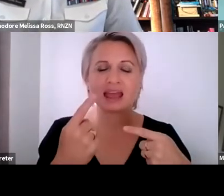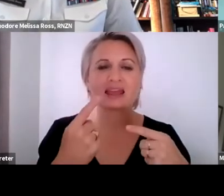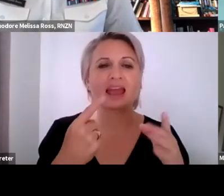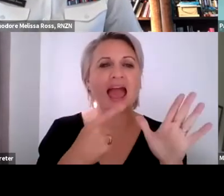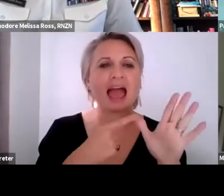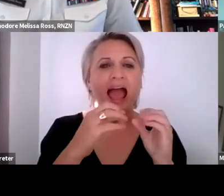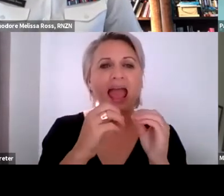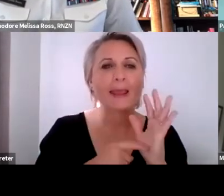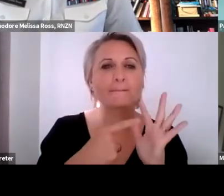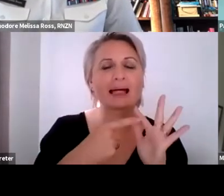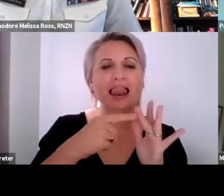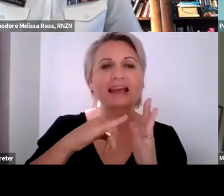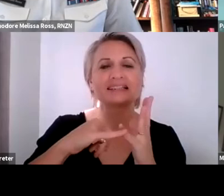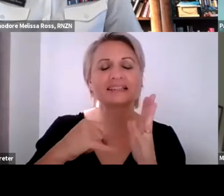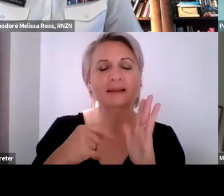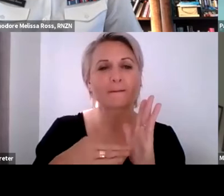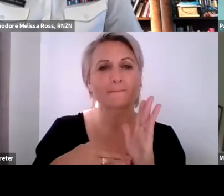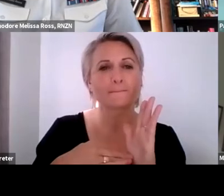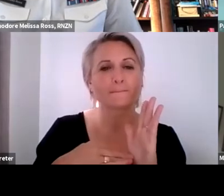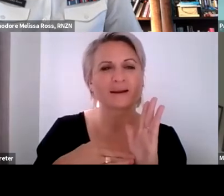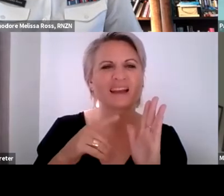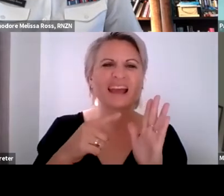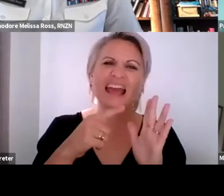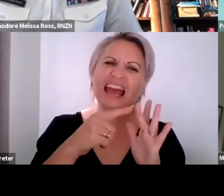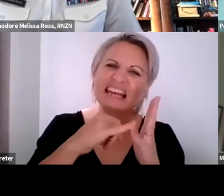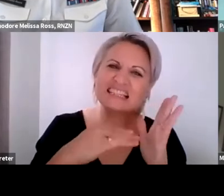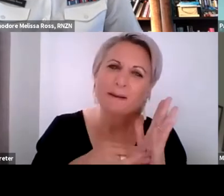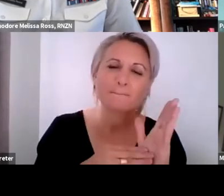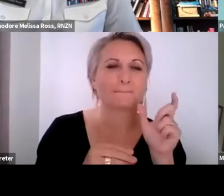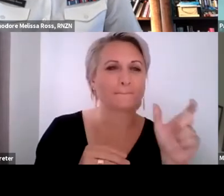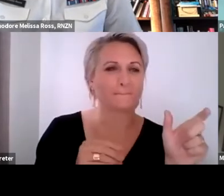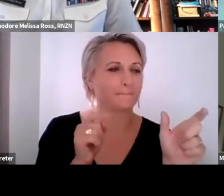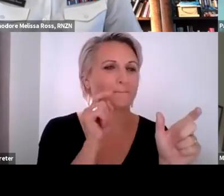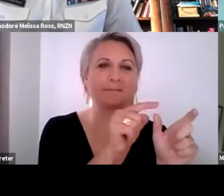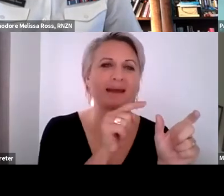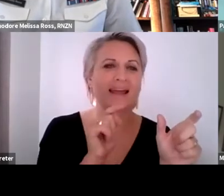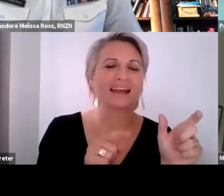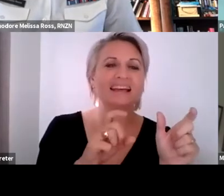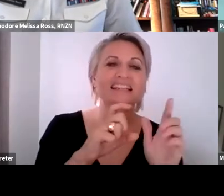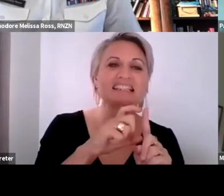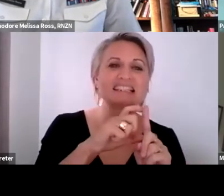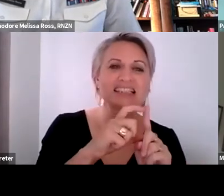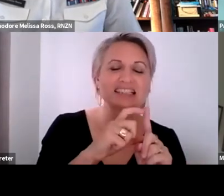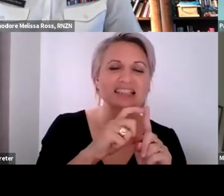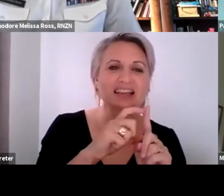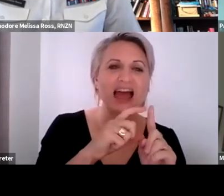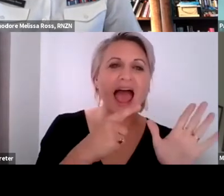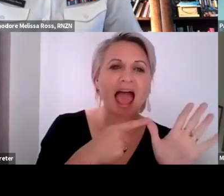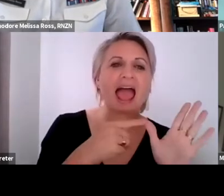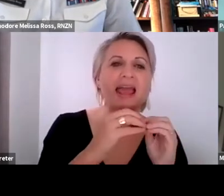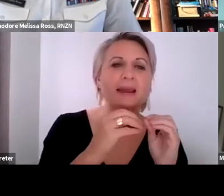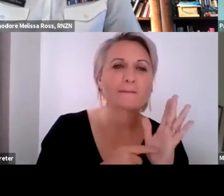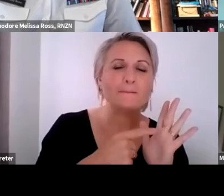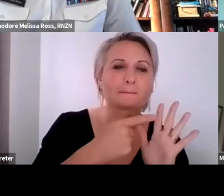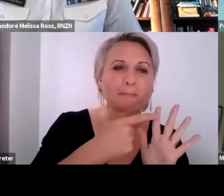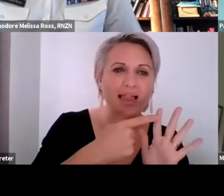about further. But it is an ism that we don't talk about in New Zealand. And it